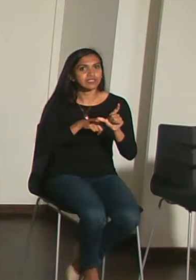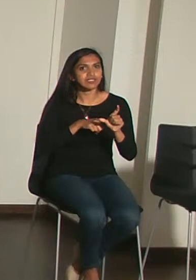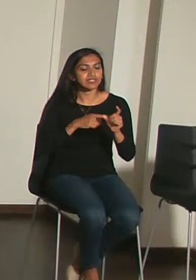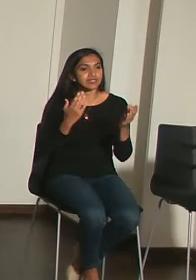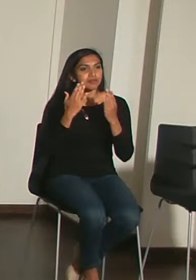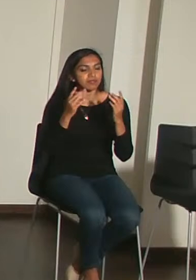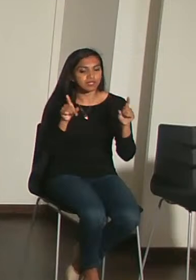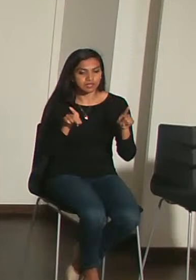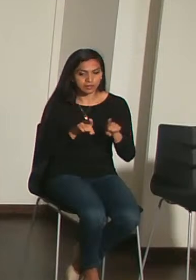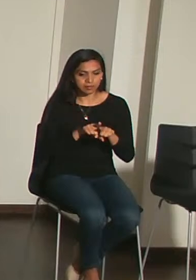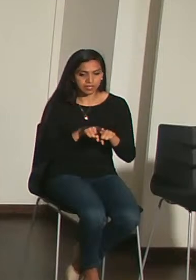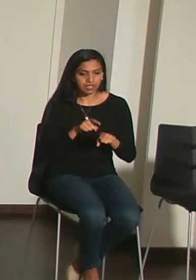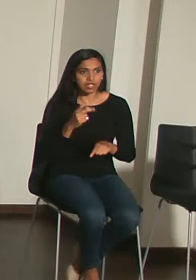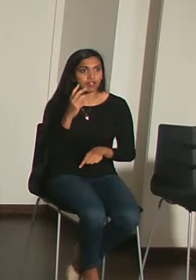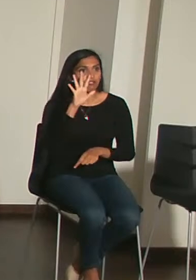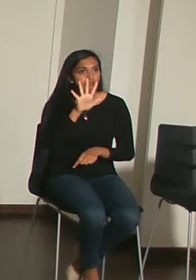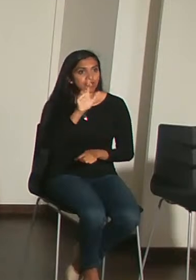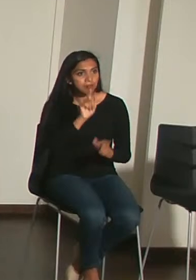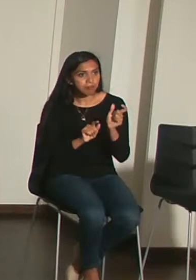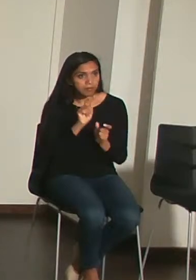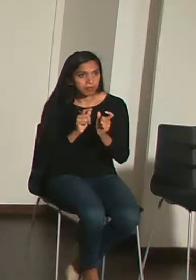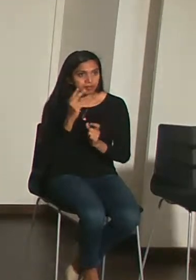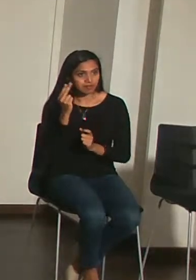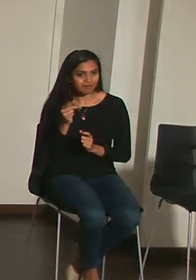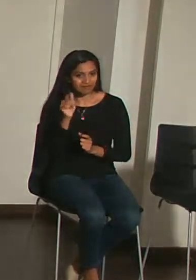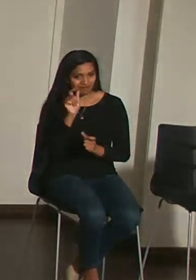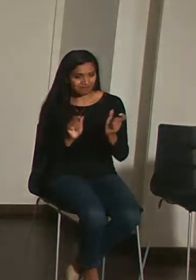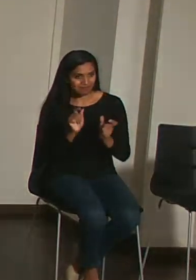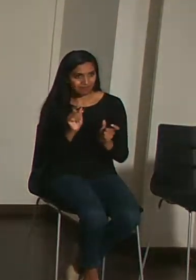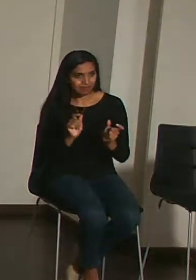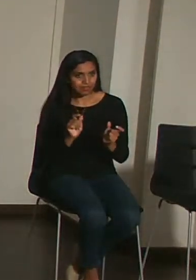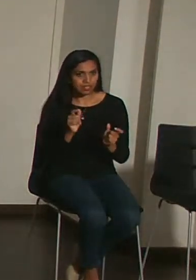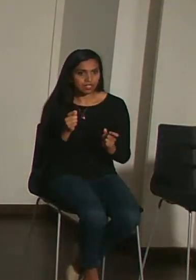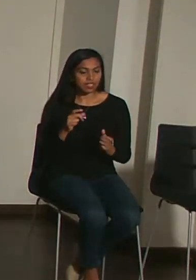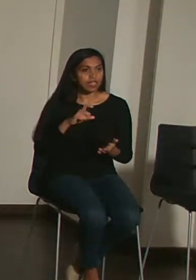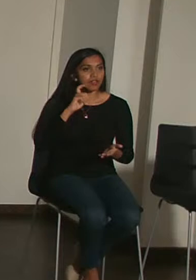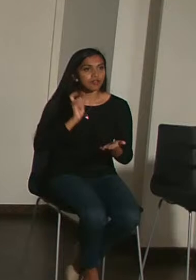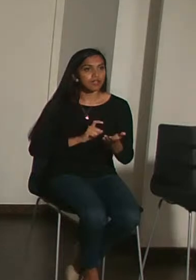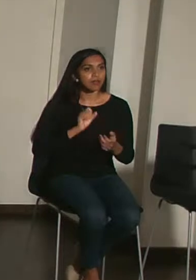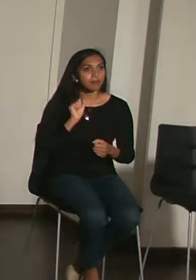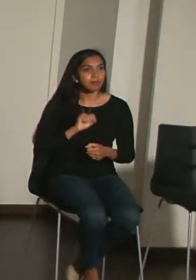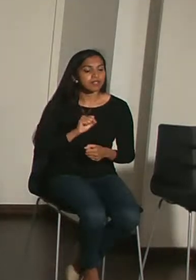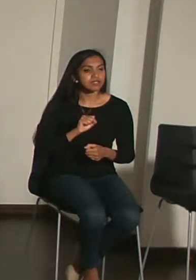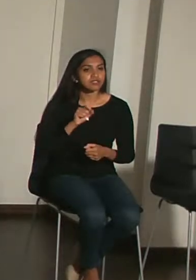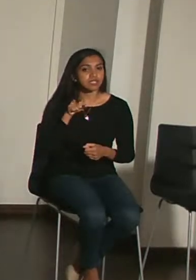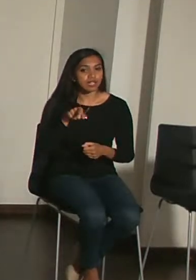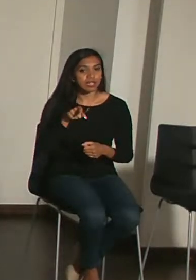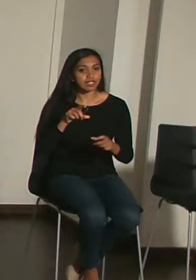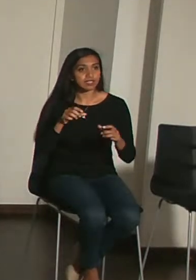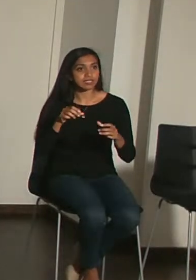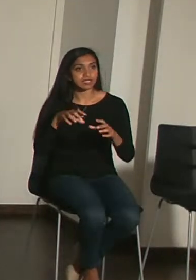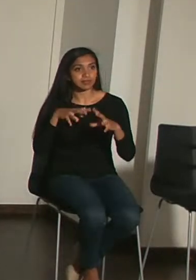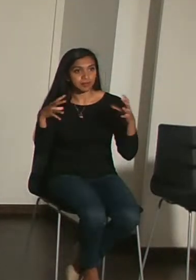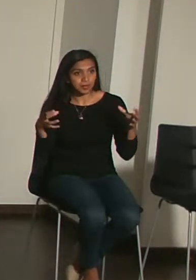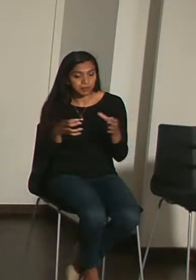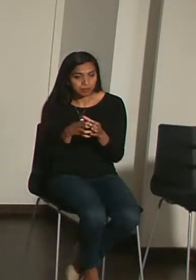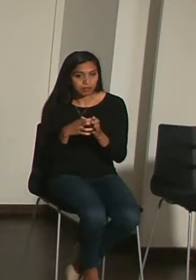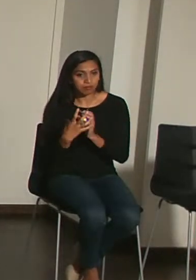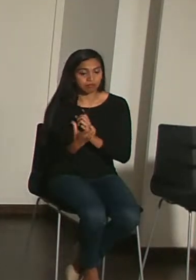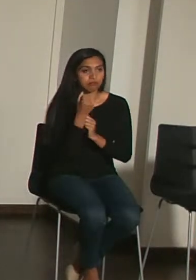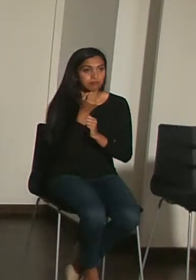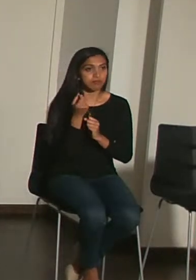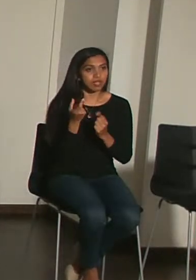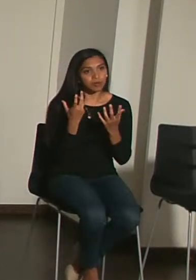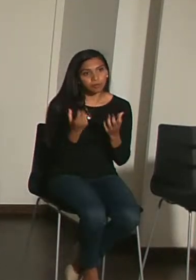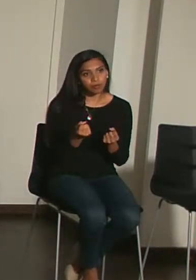of these five artists could choose who they wanted to invite to take over their virtual space, but then all 10 of them were in the